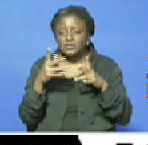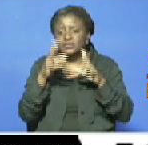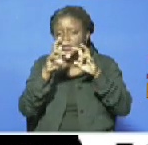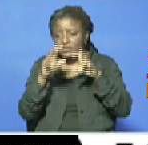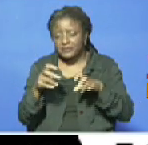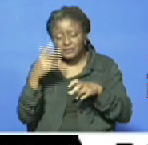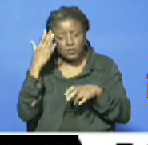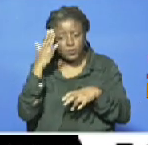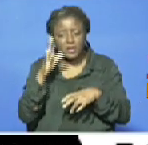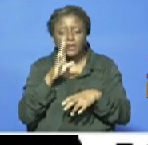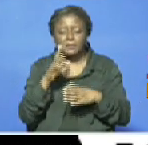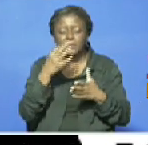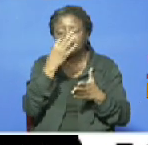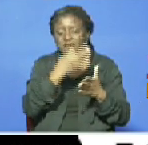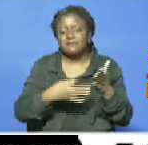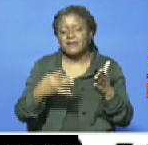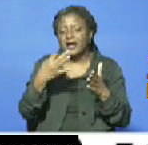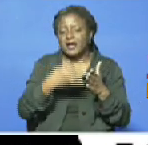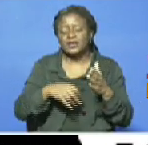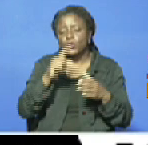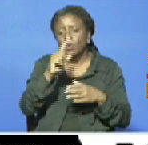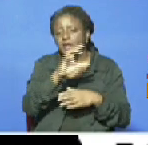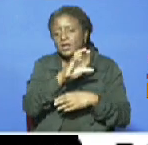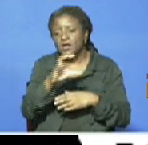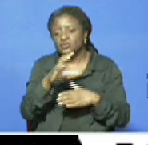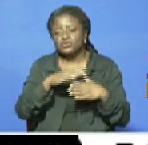day or 1 week imprisonment.